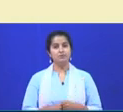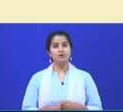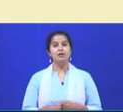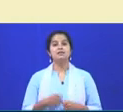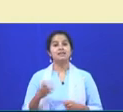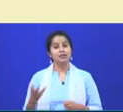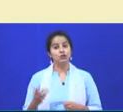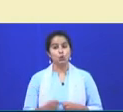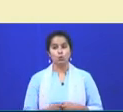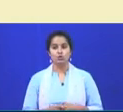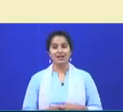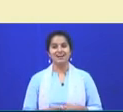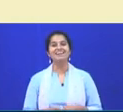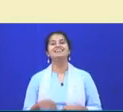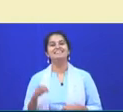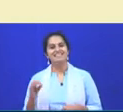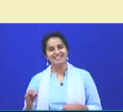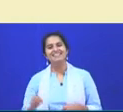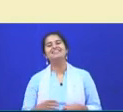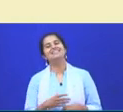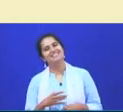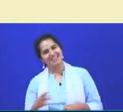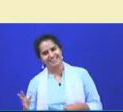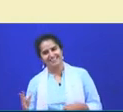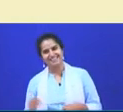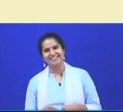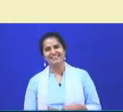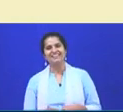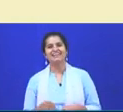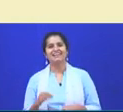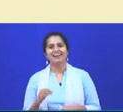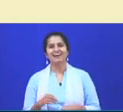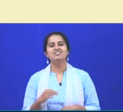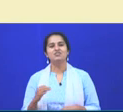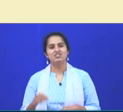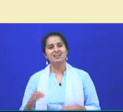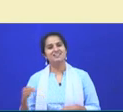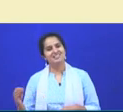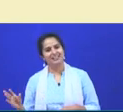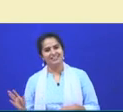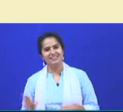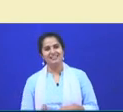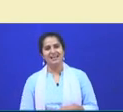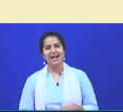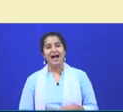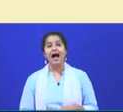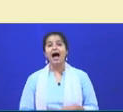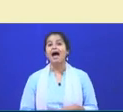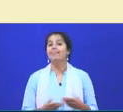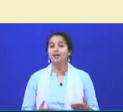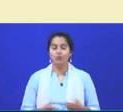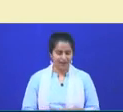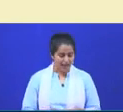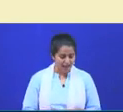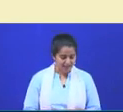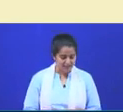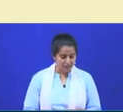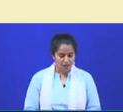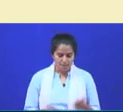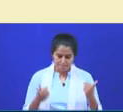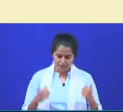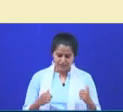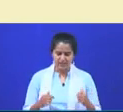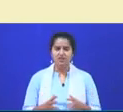dhairyam santoshah cha santi. So cha santi. And then you can